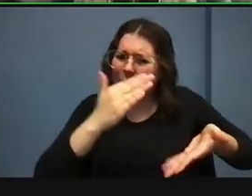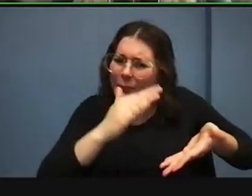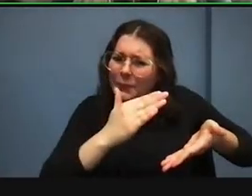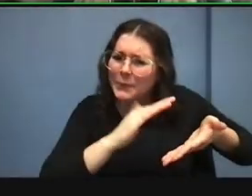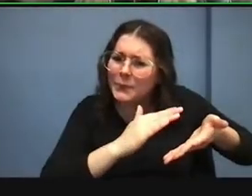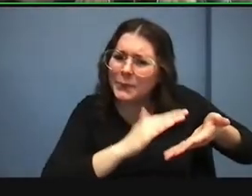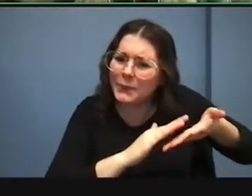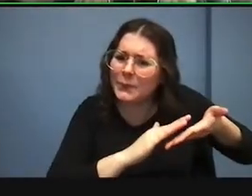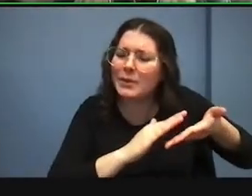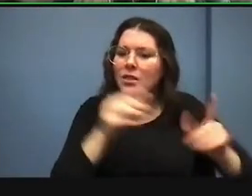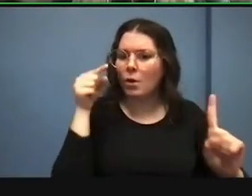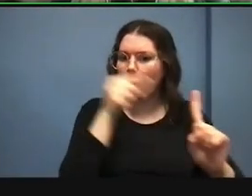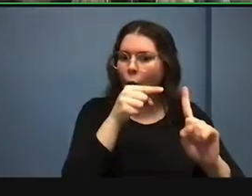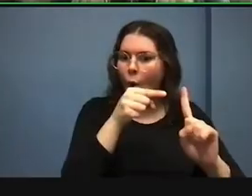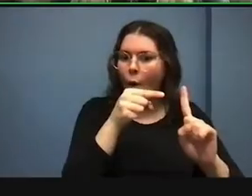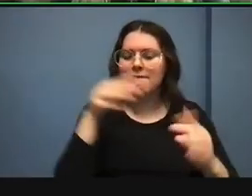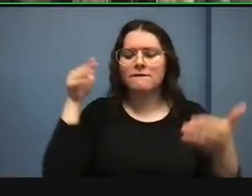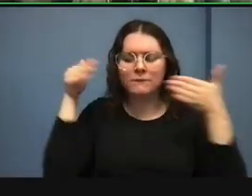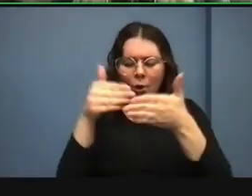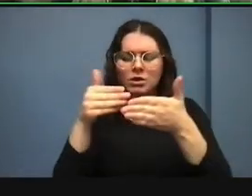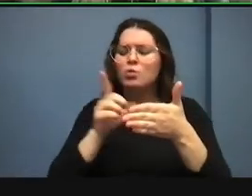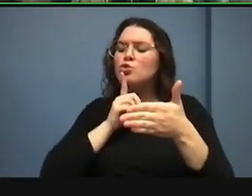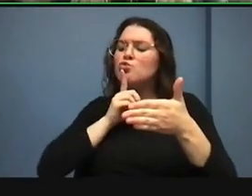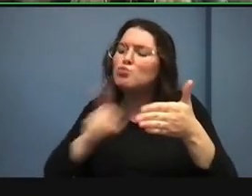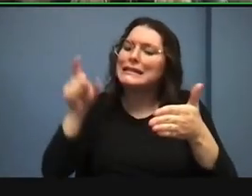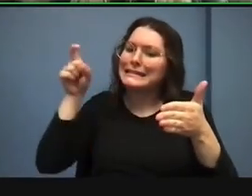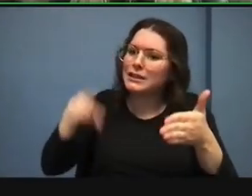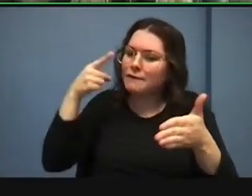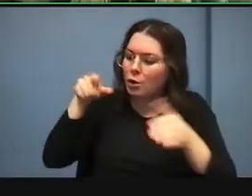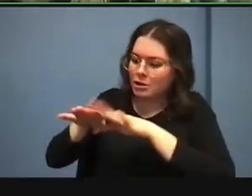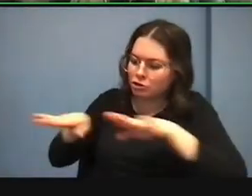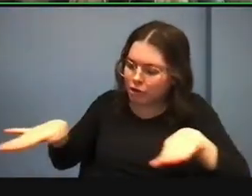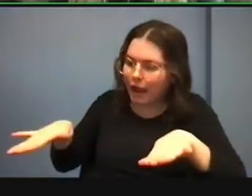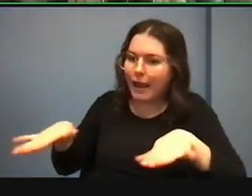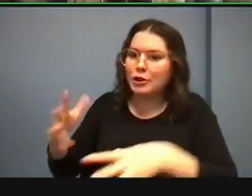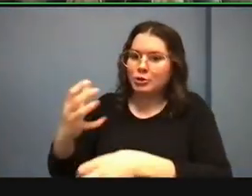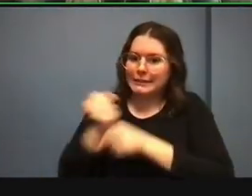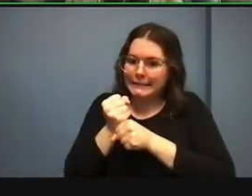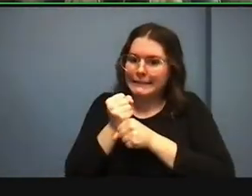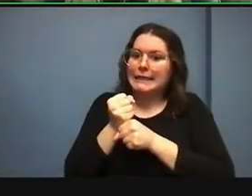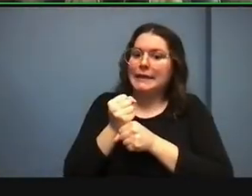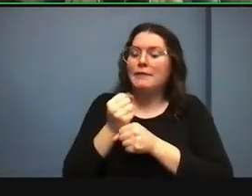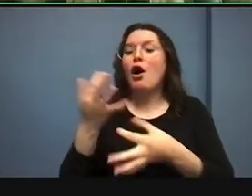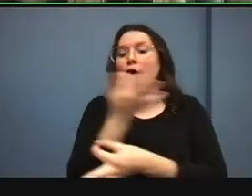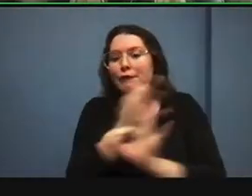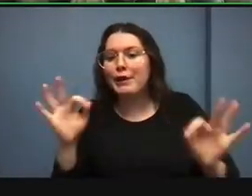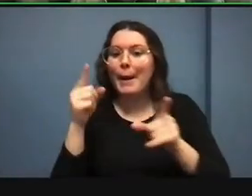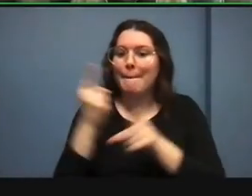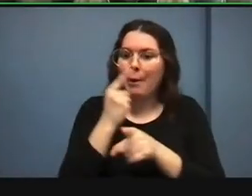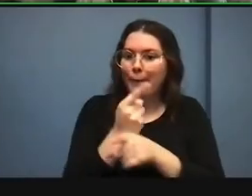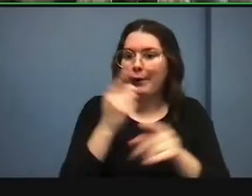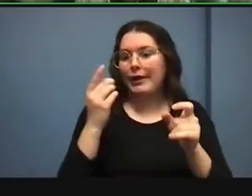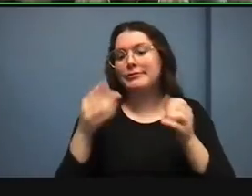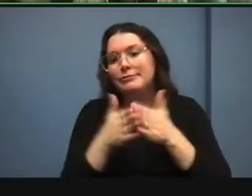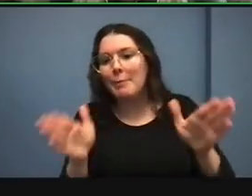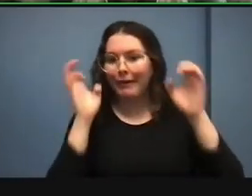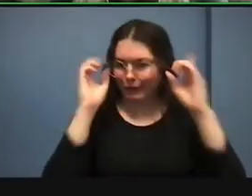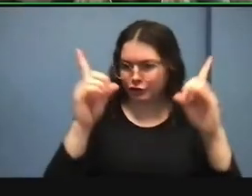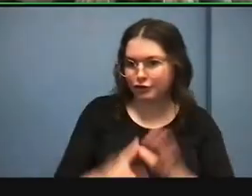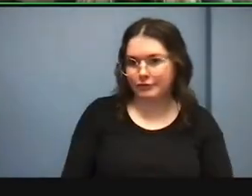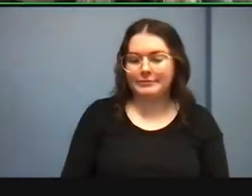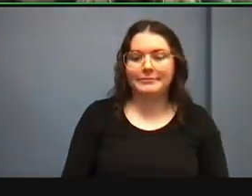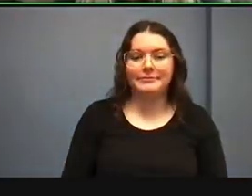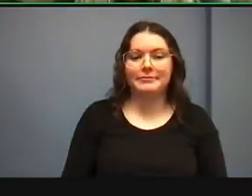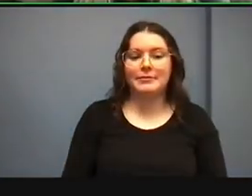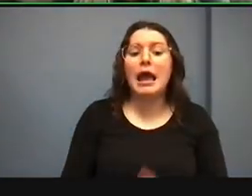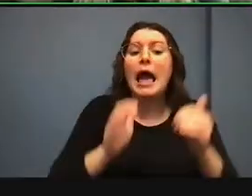focus on what's truly necessary for this child to receive their free and appropriate public education?